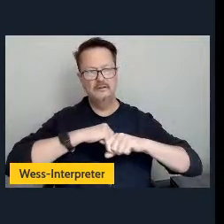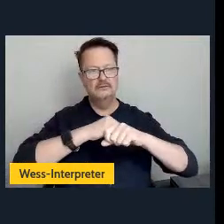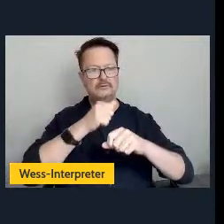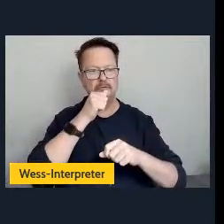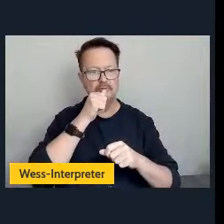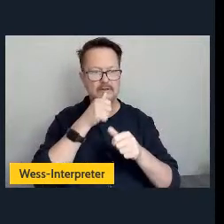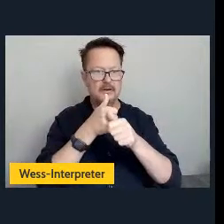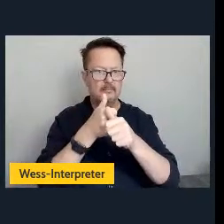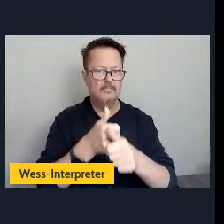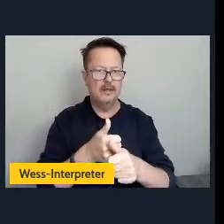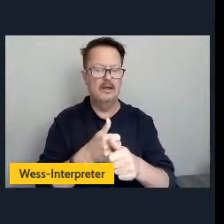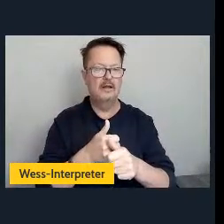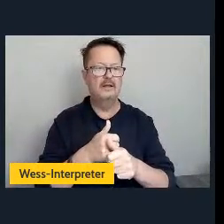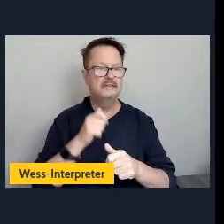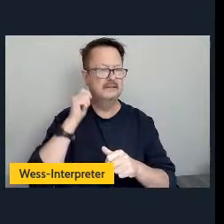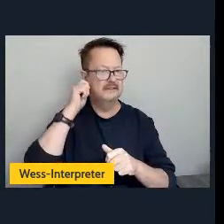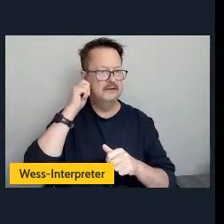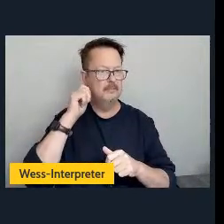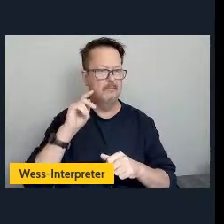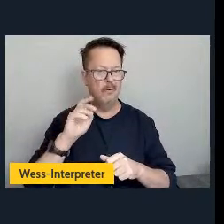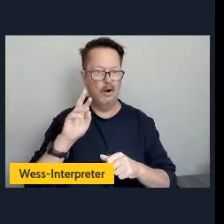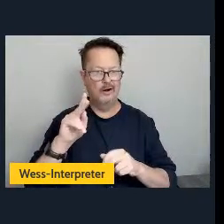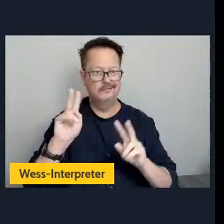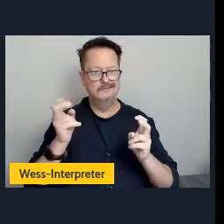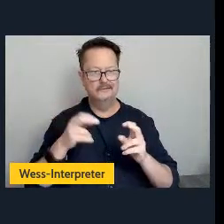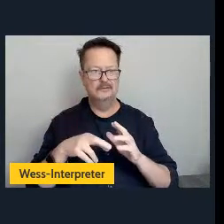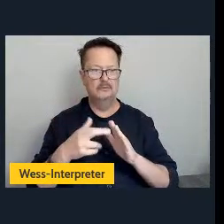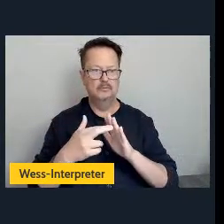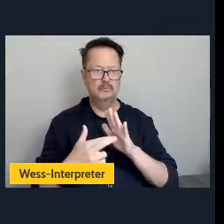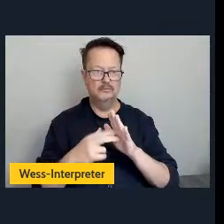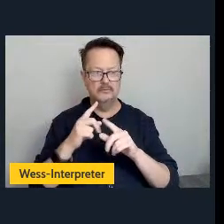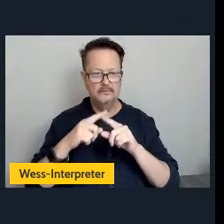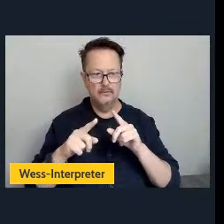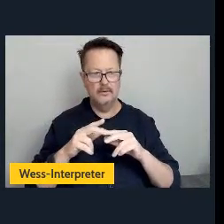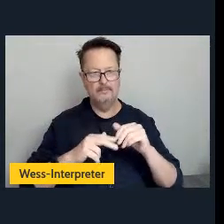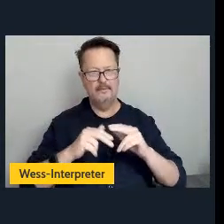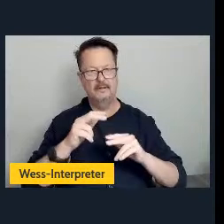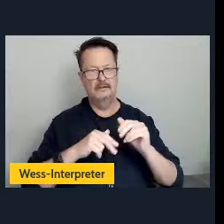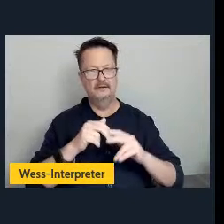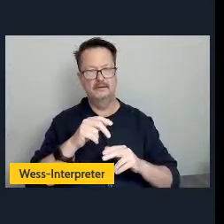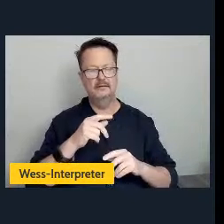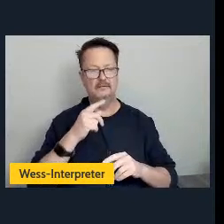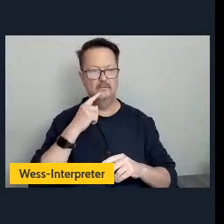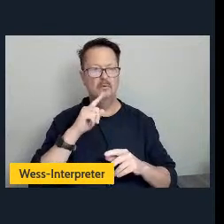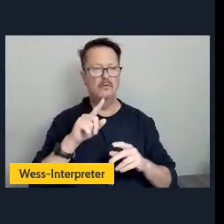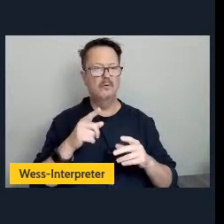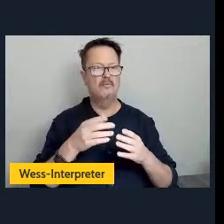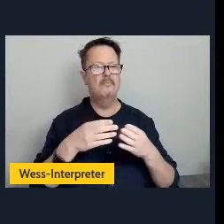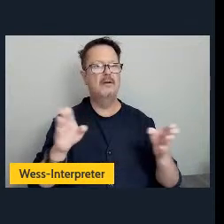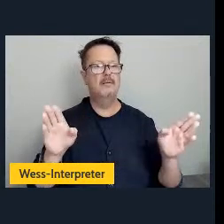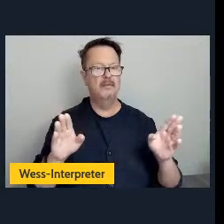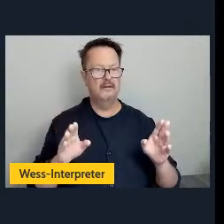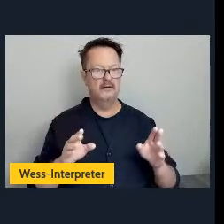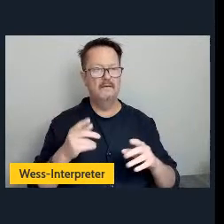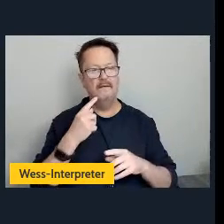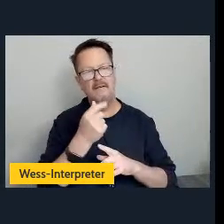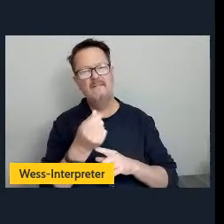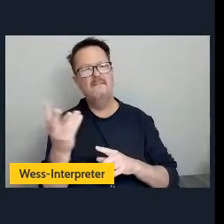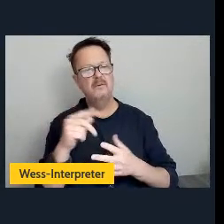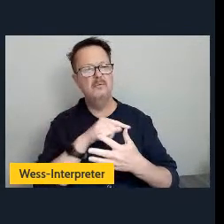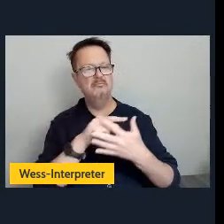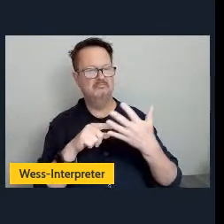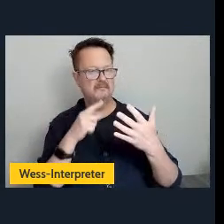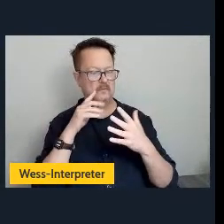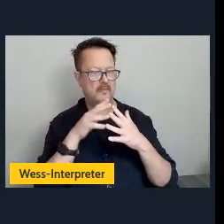compliance frameworks to keep in mind when building infrastructure for public sector customers. Here are just a few for the Americas. Adhering to